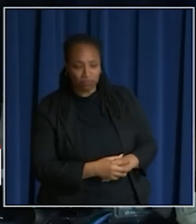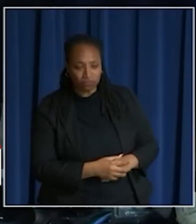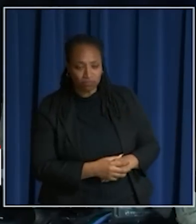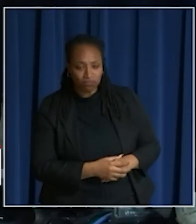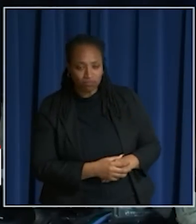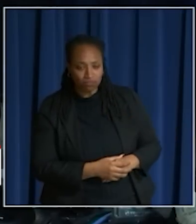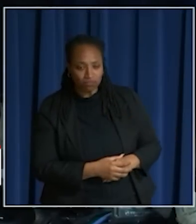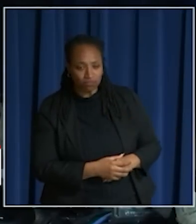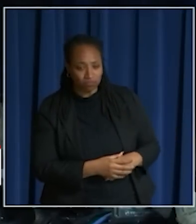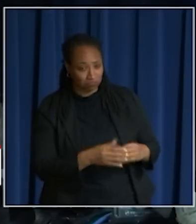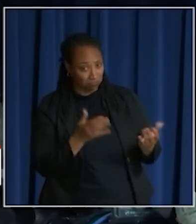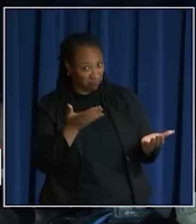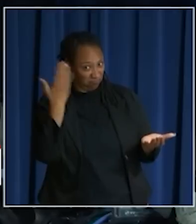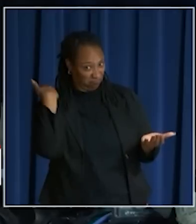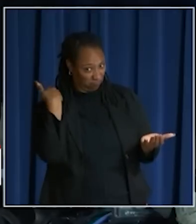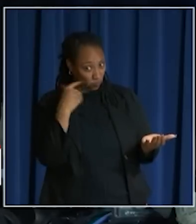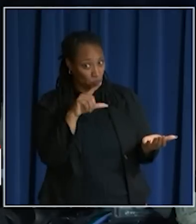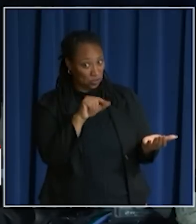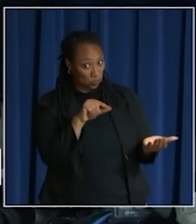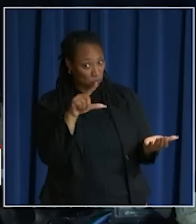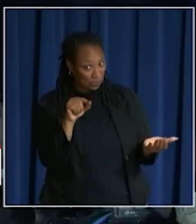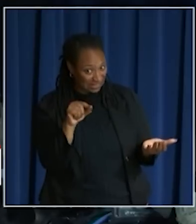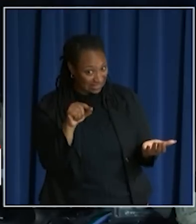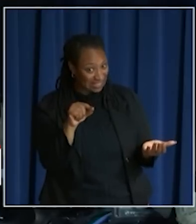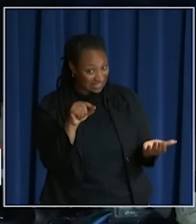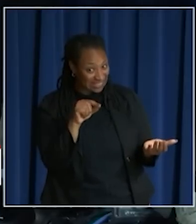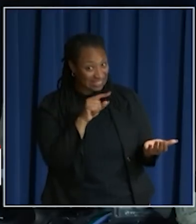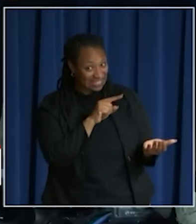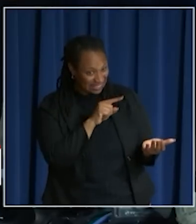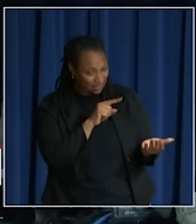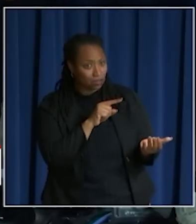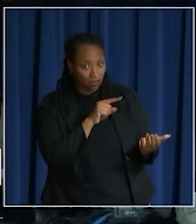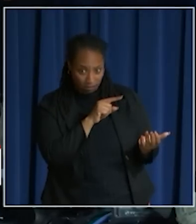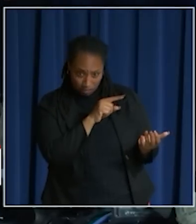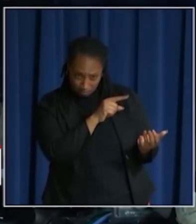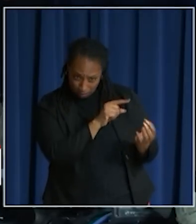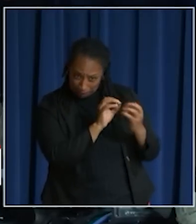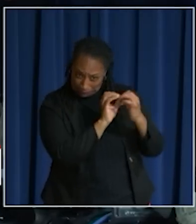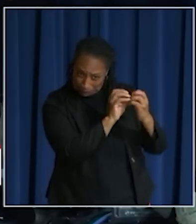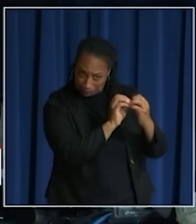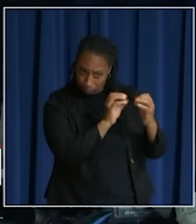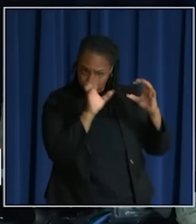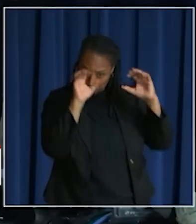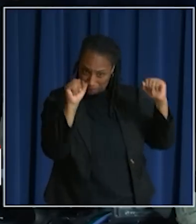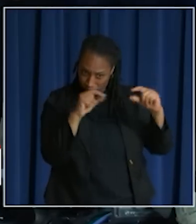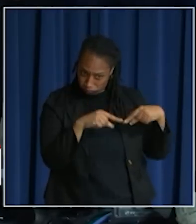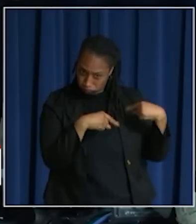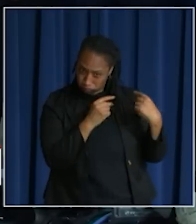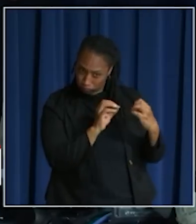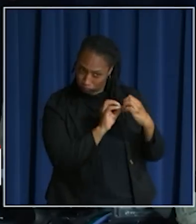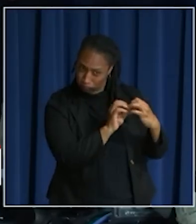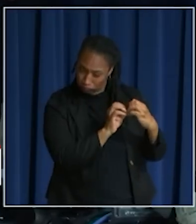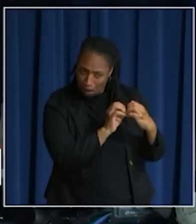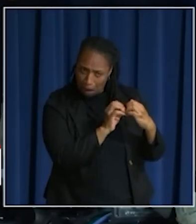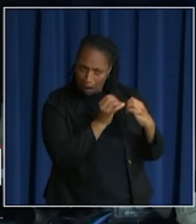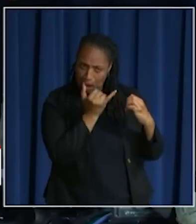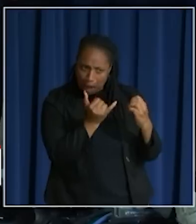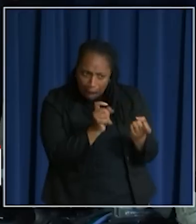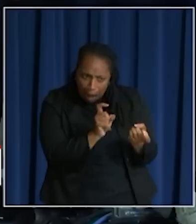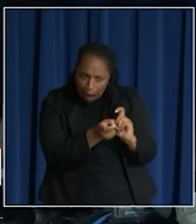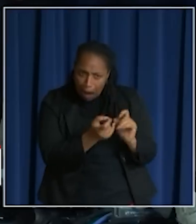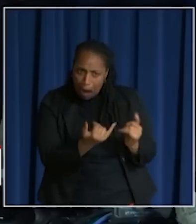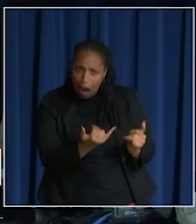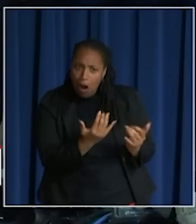2020. You've tried to be more cooperative this time. Any second thoughts about that approach? And are you planning any sort